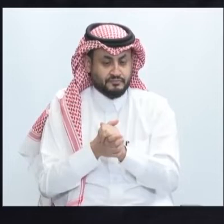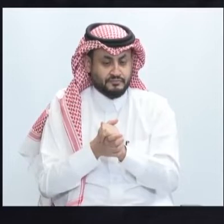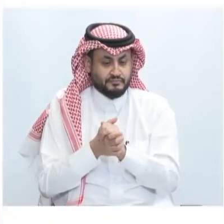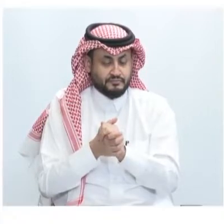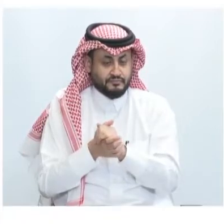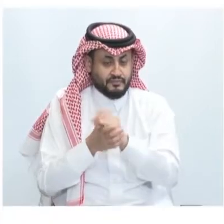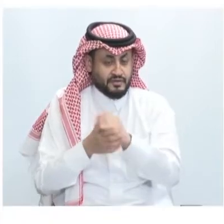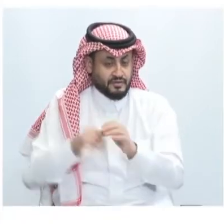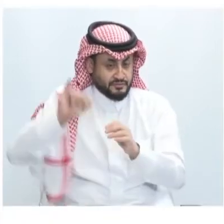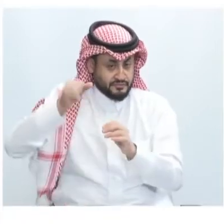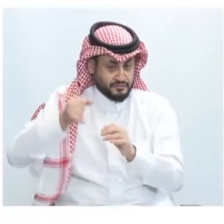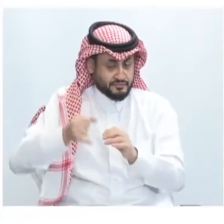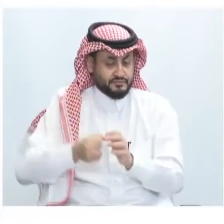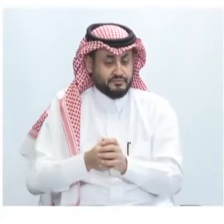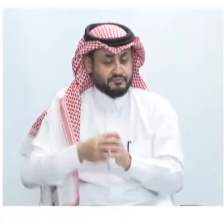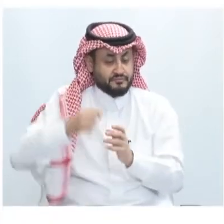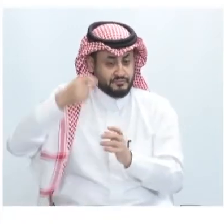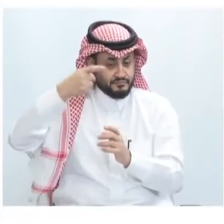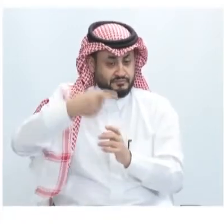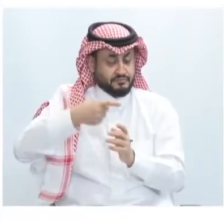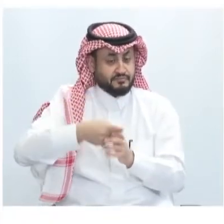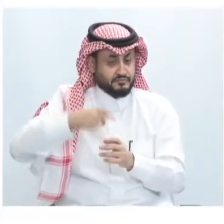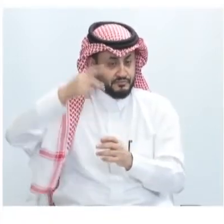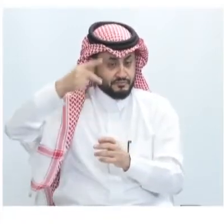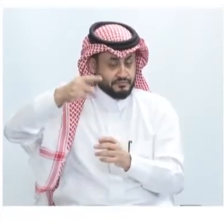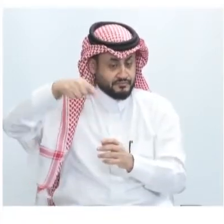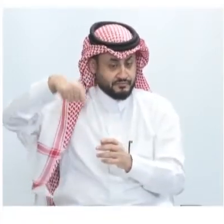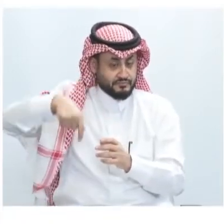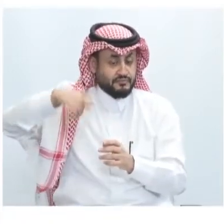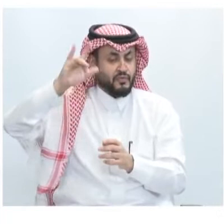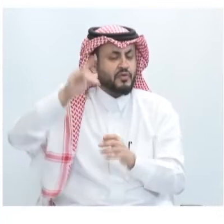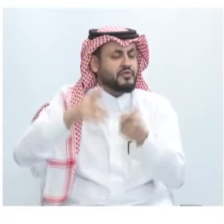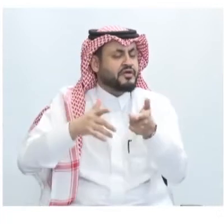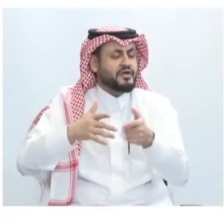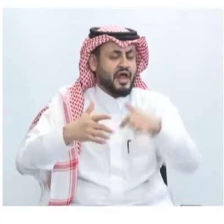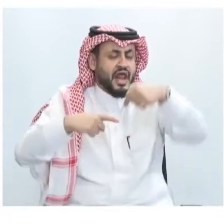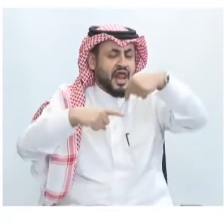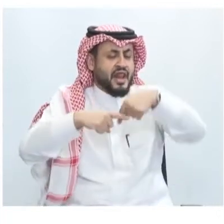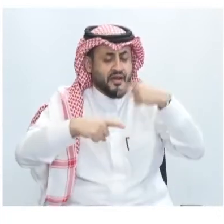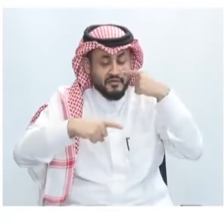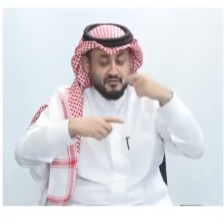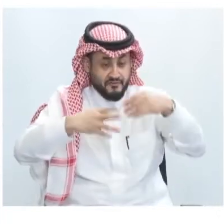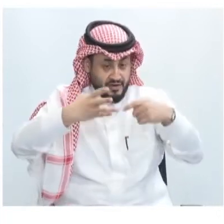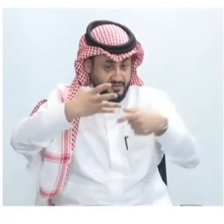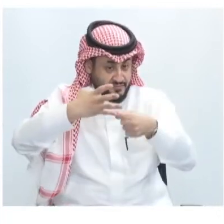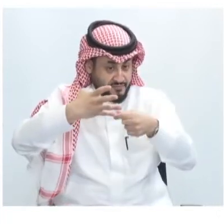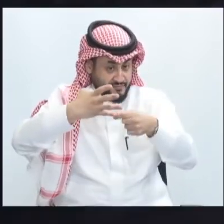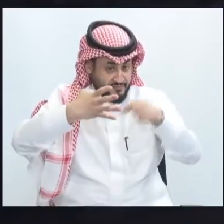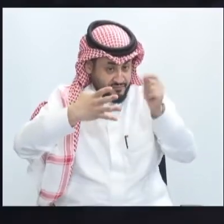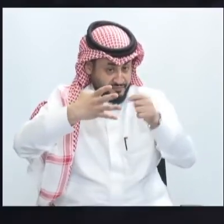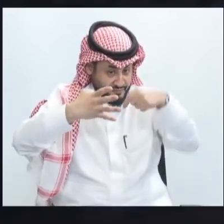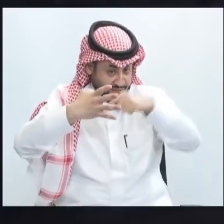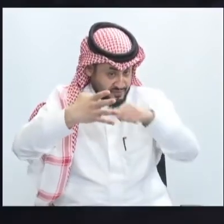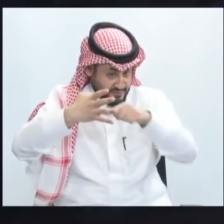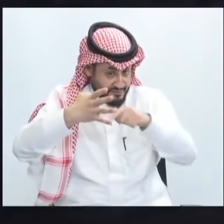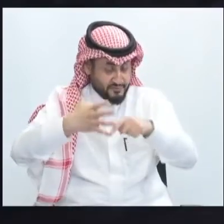J, P, Q, Y. These are tail, tail letters. Why?